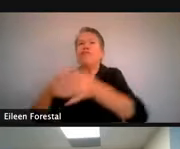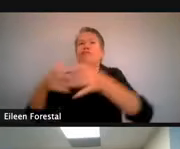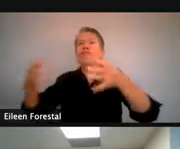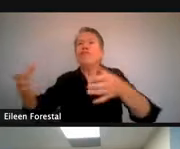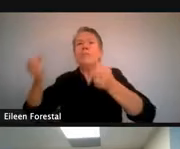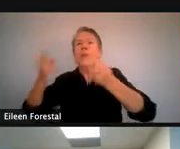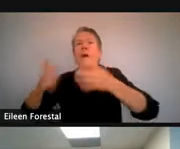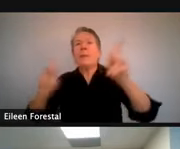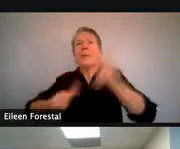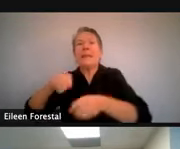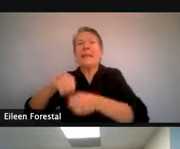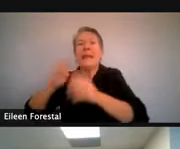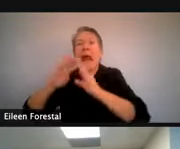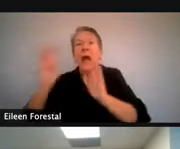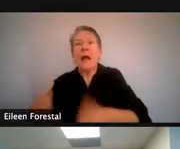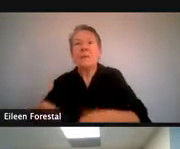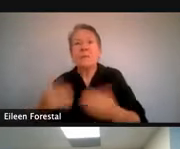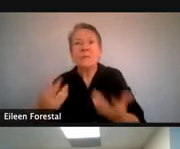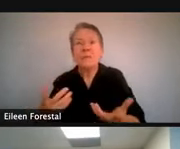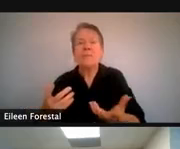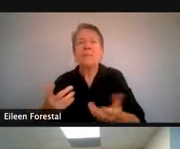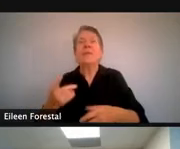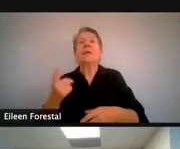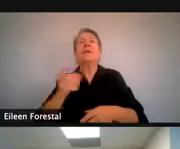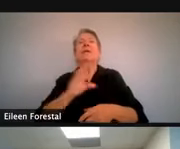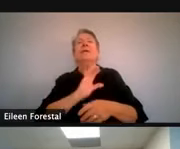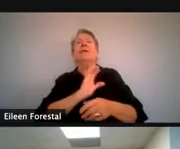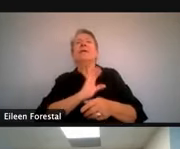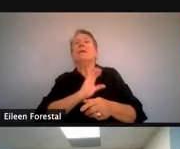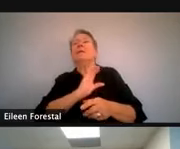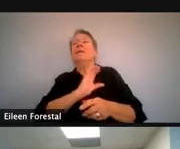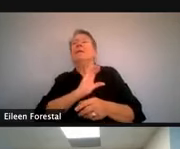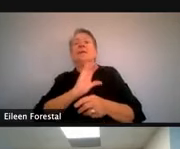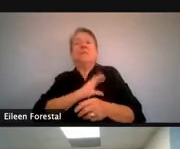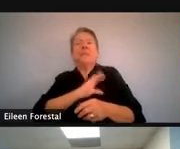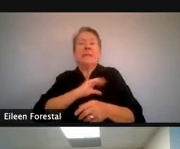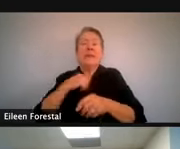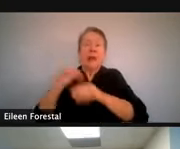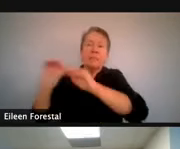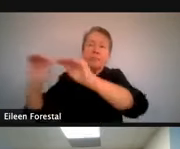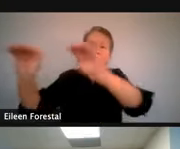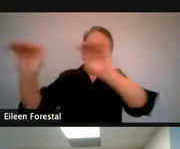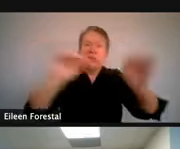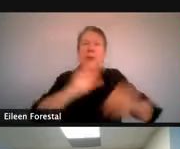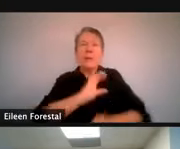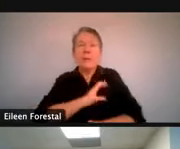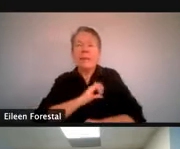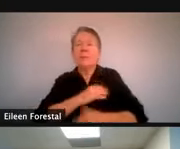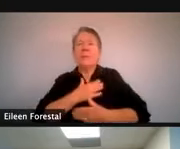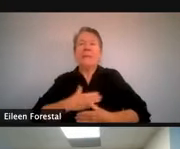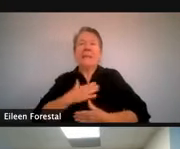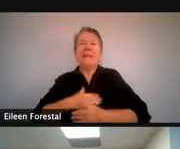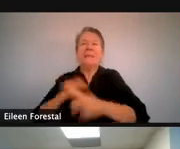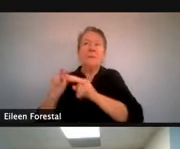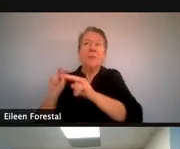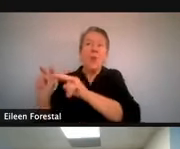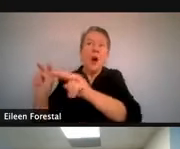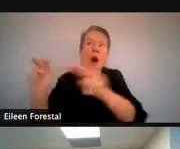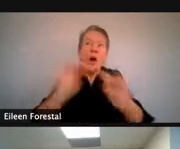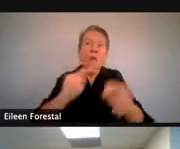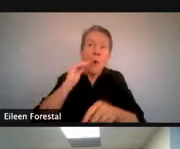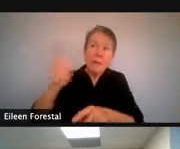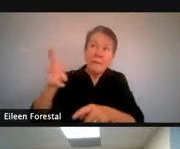vigilant on the enforcement end. And we just can't rest on what we've had done in the past. So I just again, to